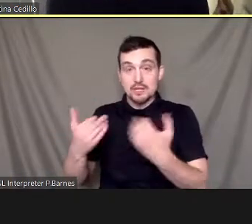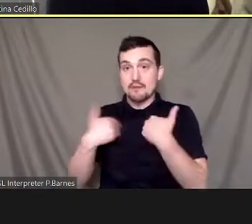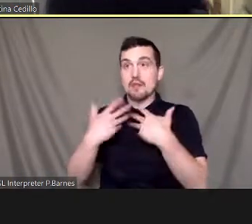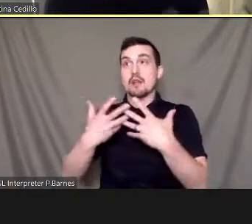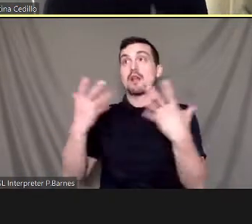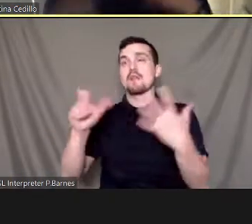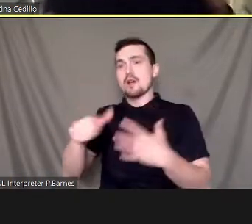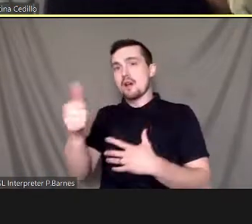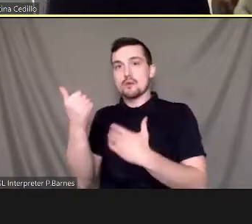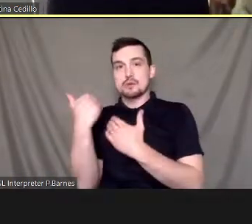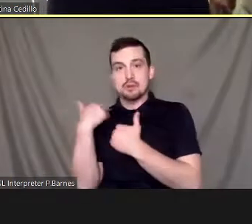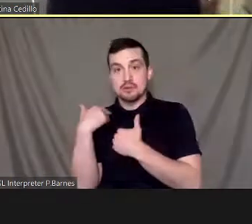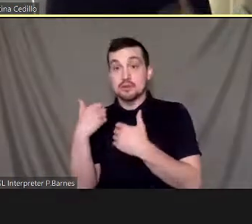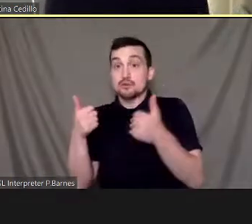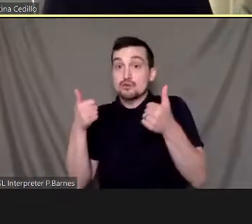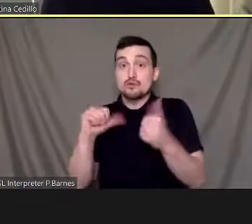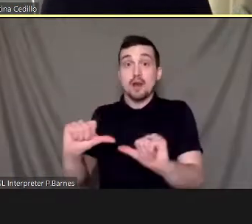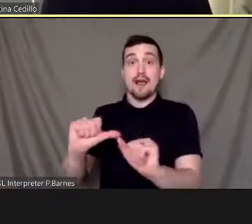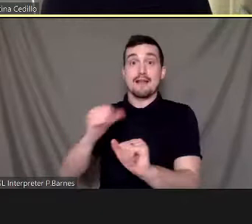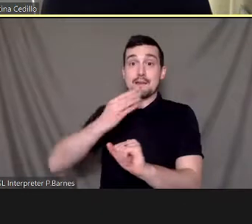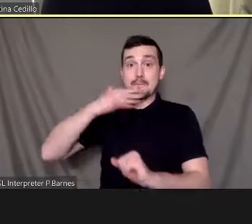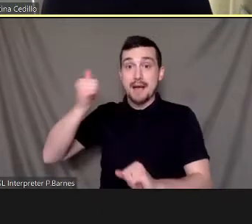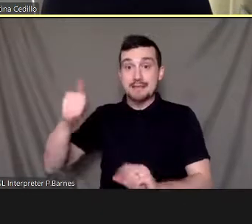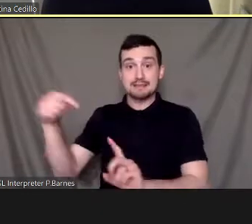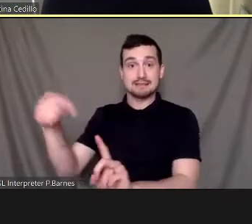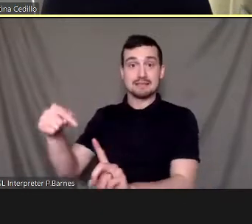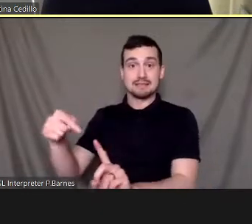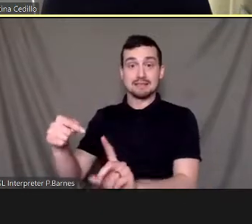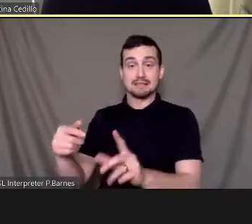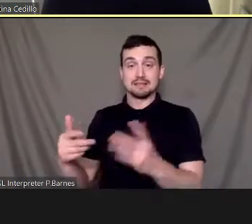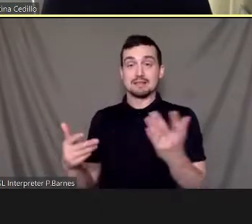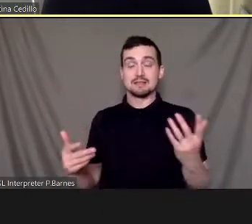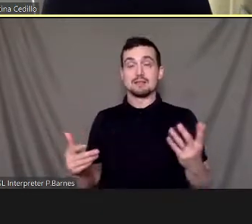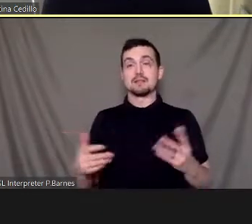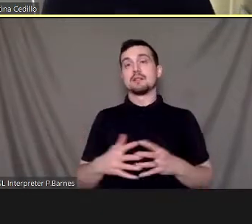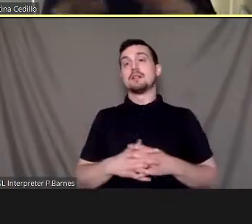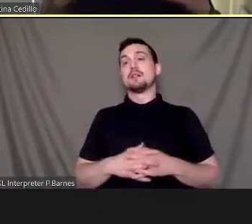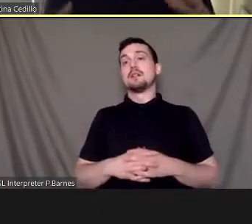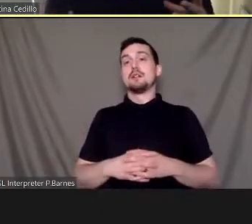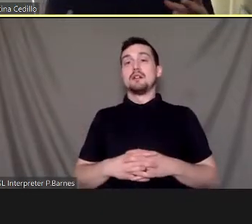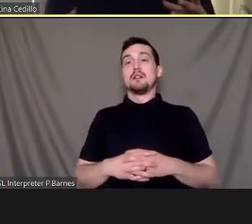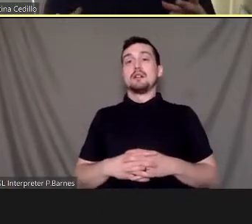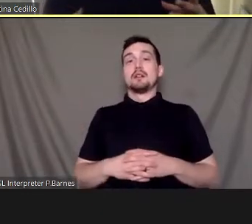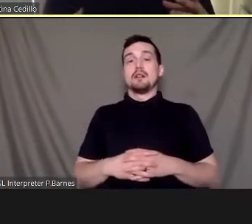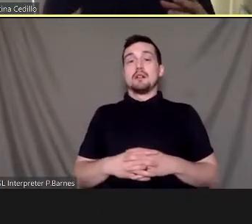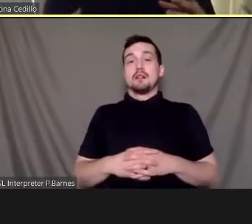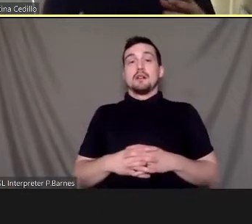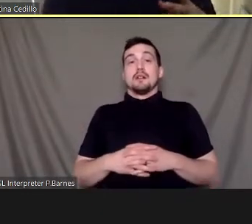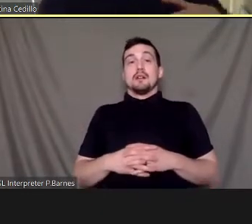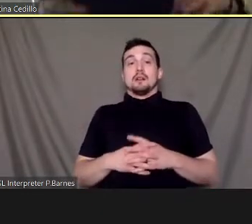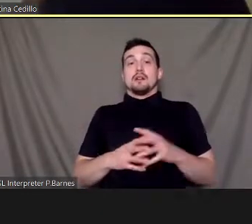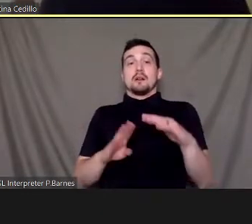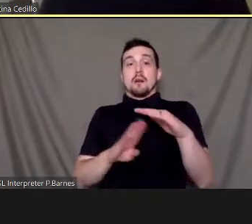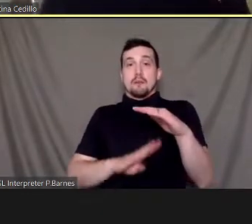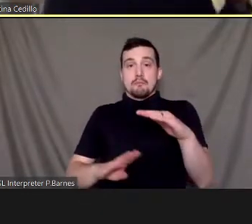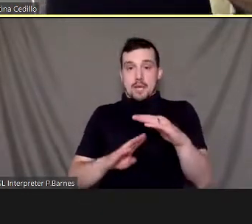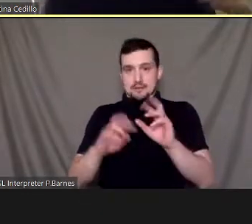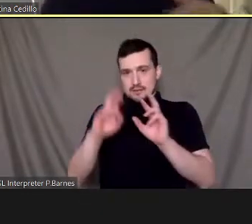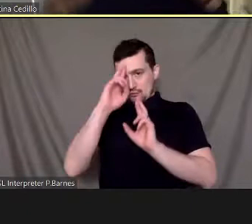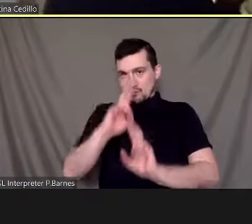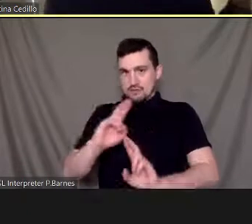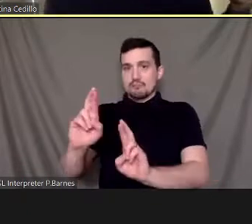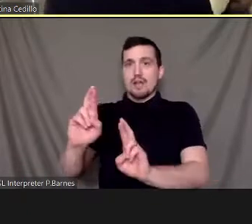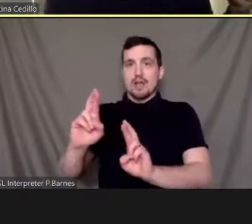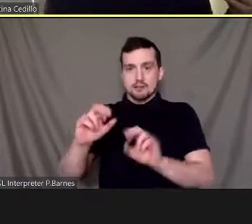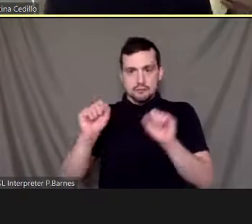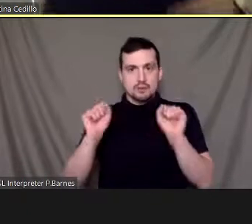responsibilities and they're doing their best. And so a basic respect, we can even